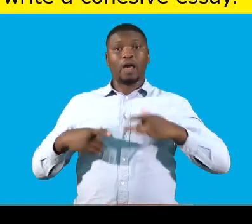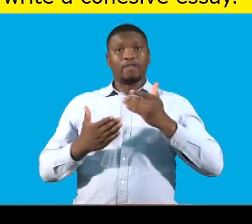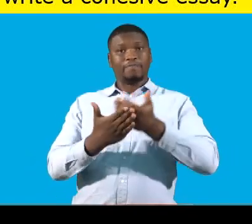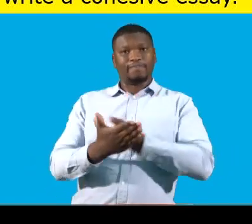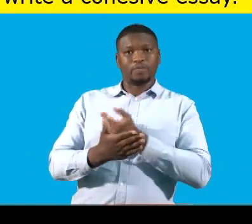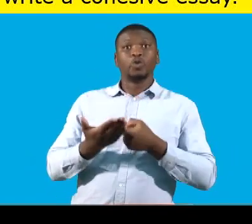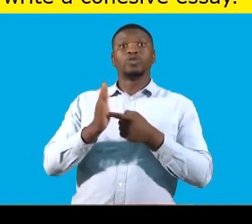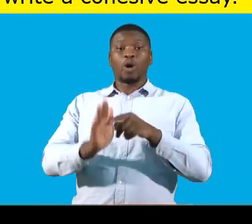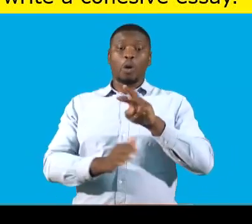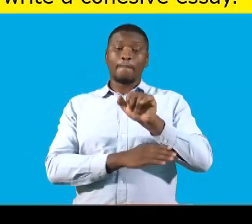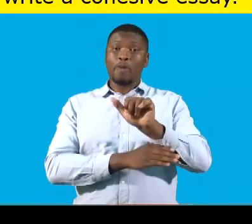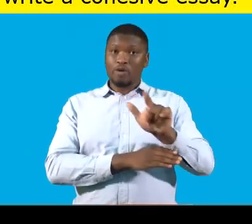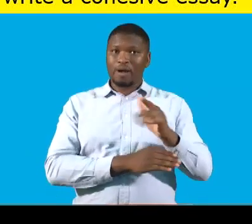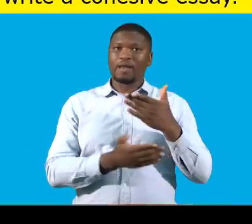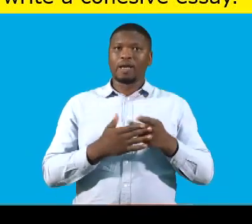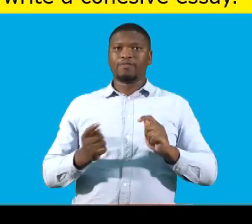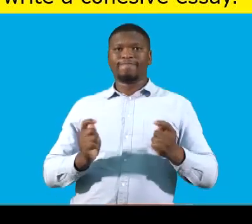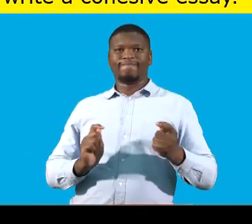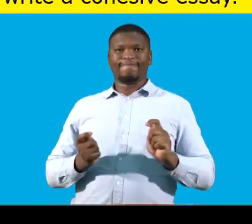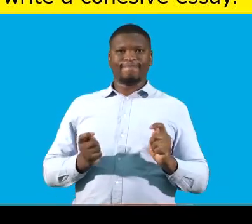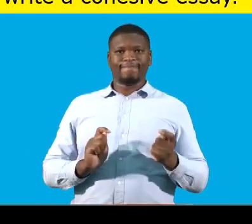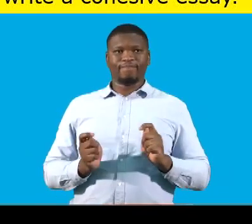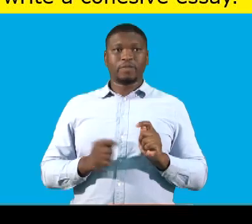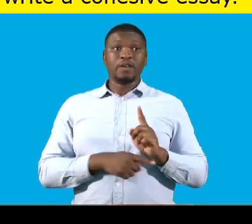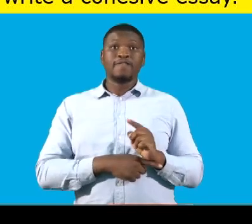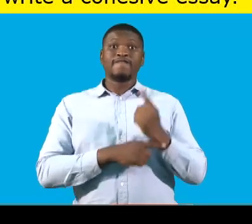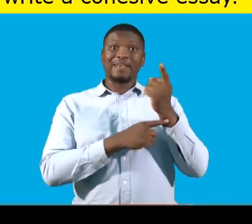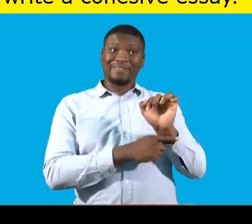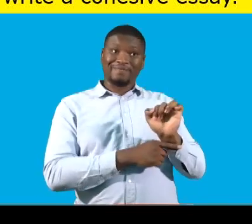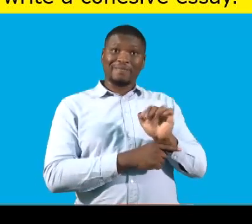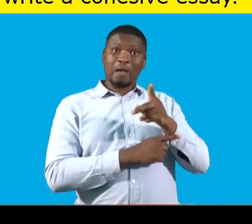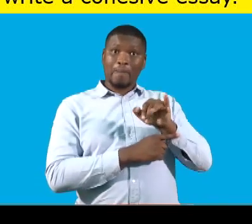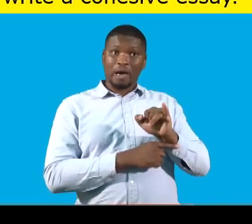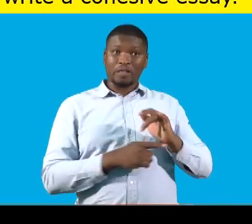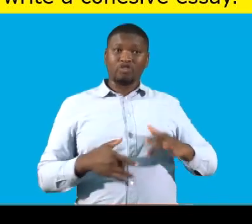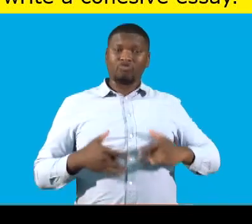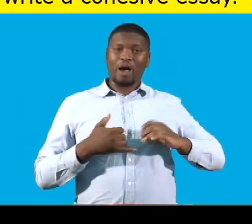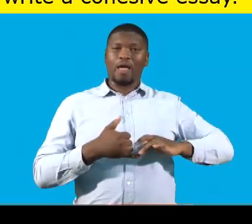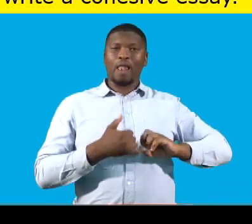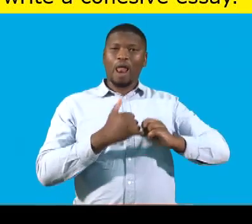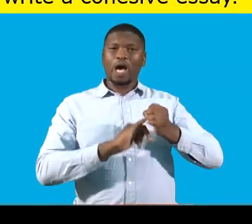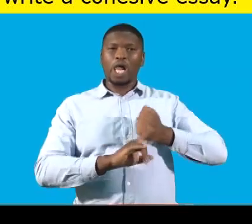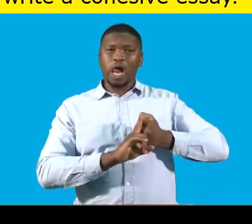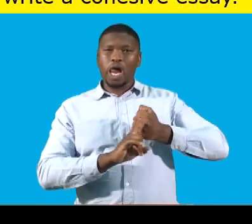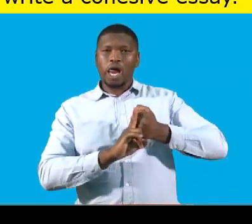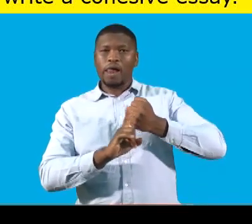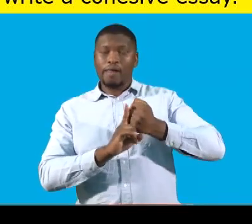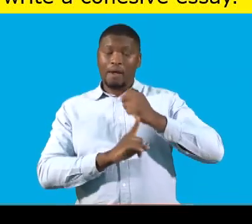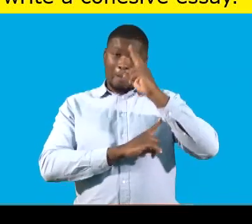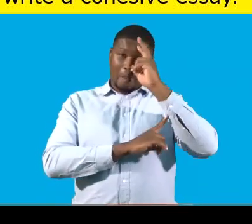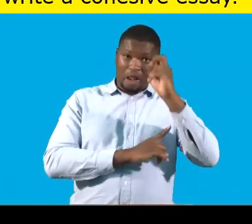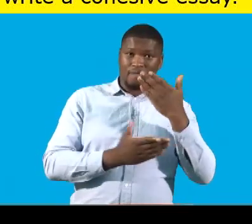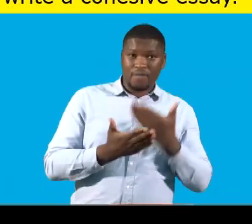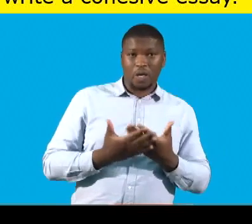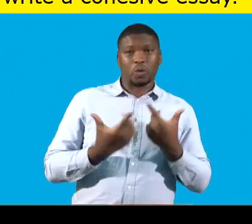that morality is flexible. At first, Pi endeavors to survive while clinging to his principles.